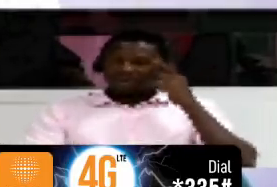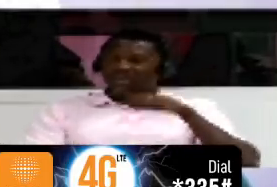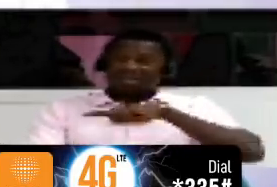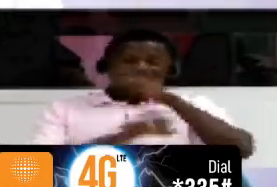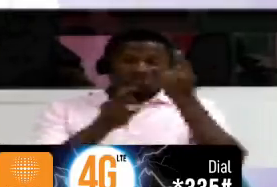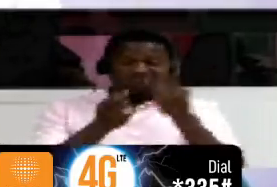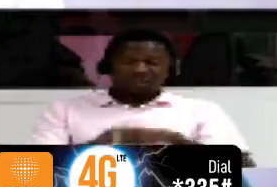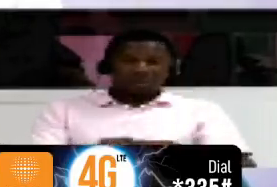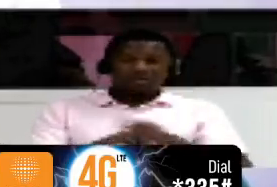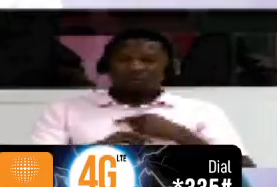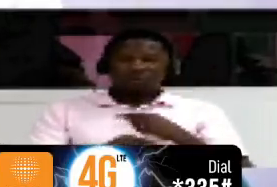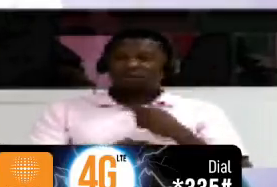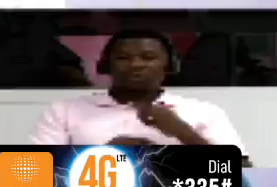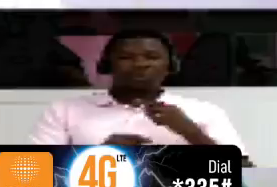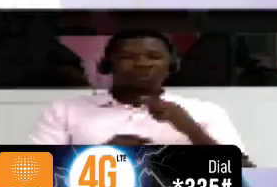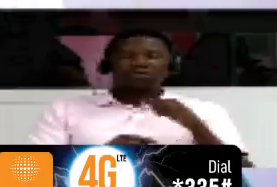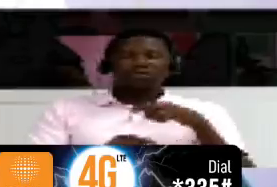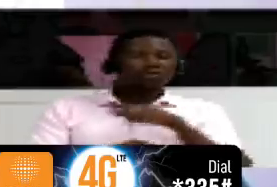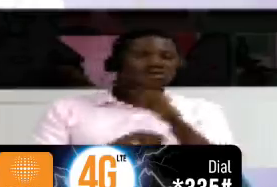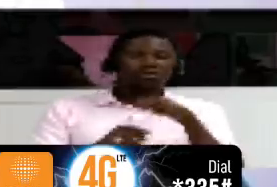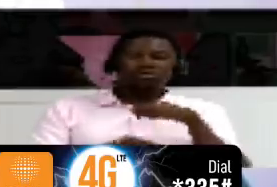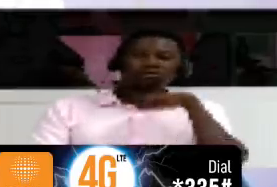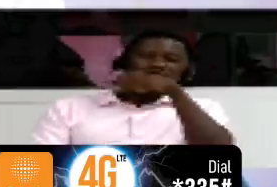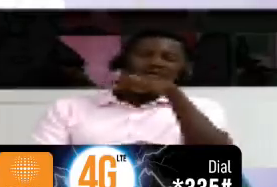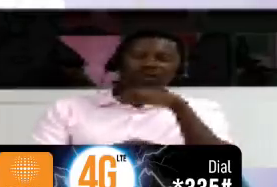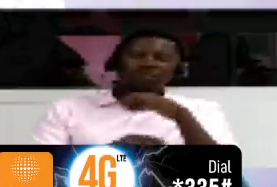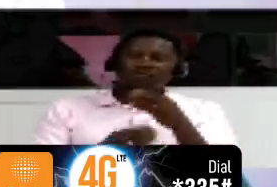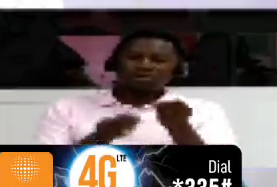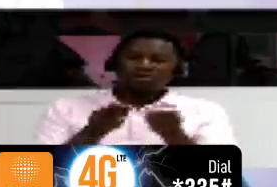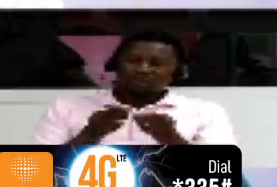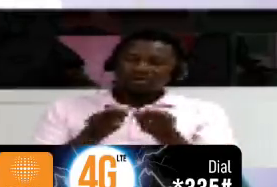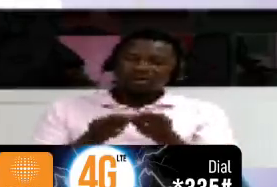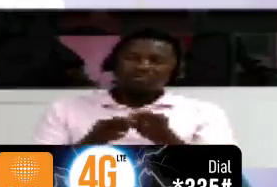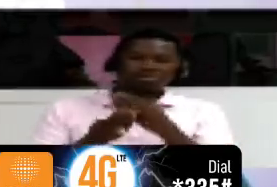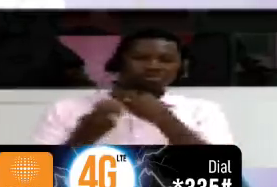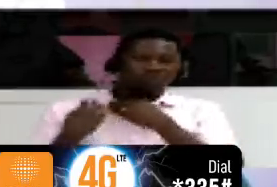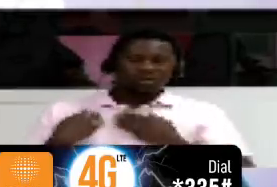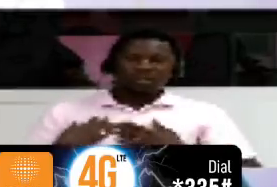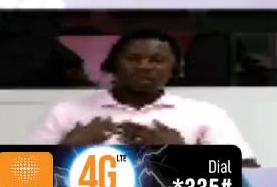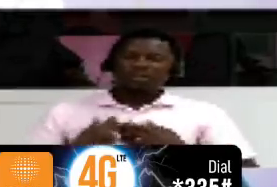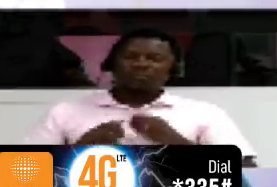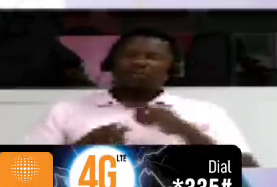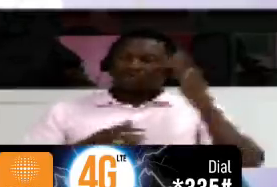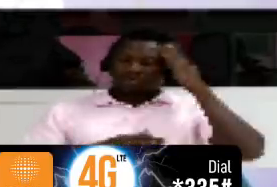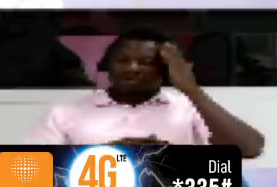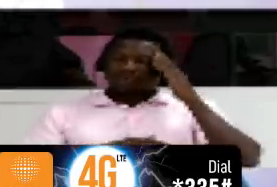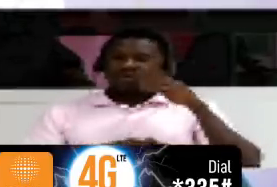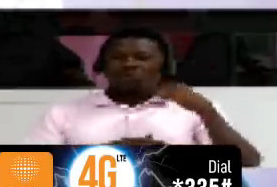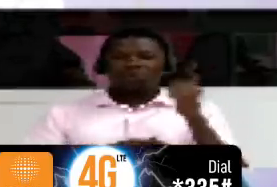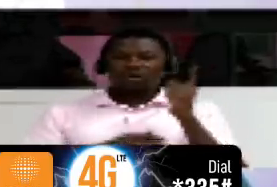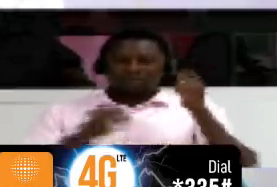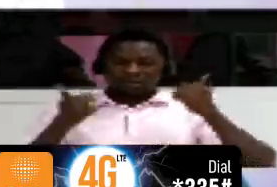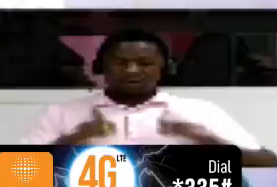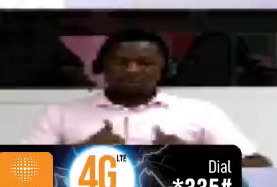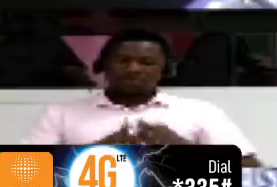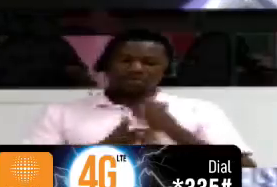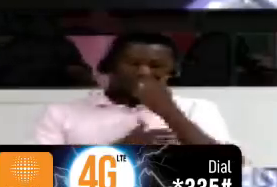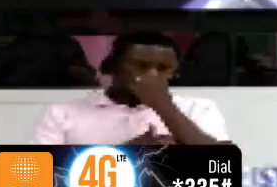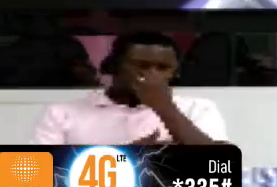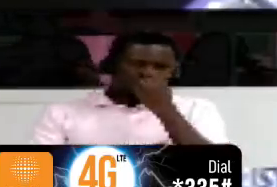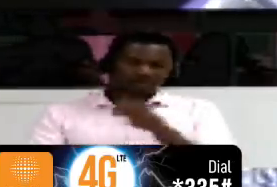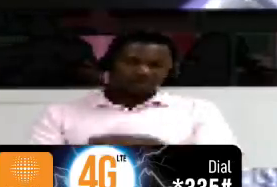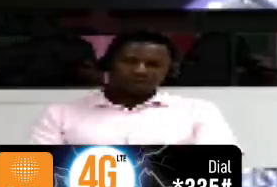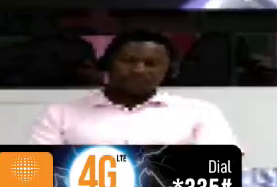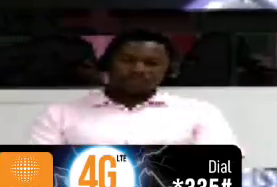time misinform the student's body, so that they will know exactly what had happened.